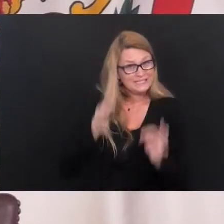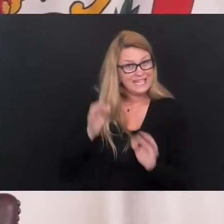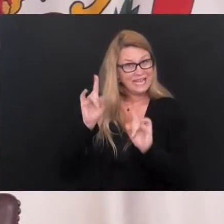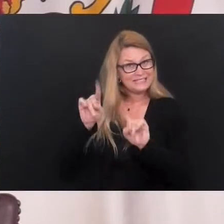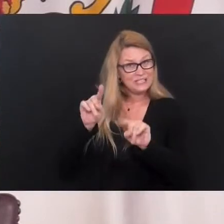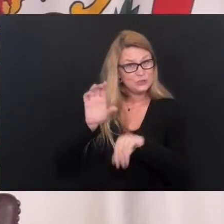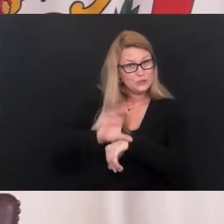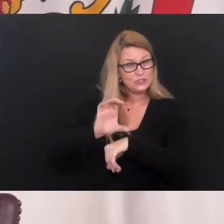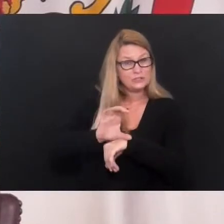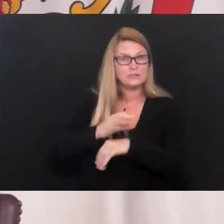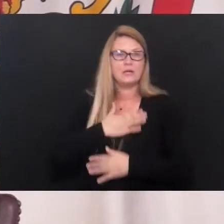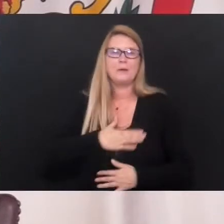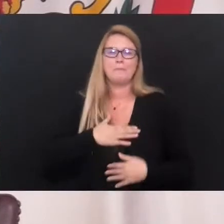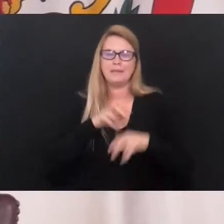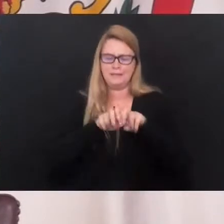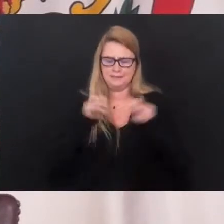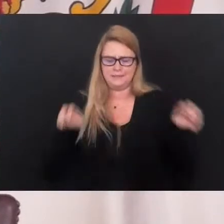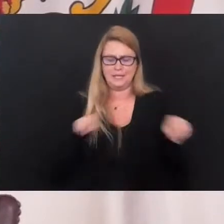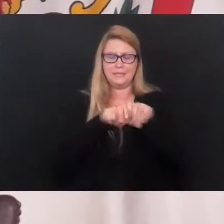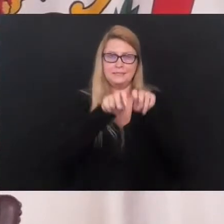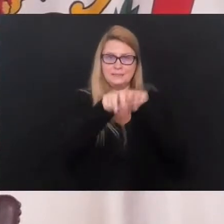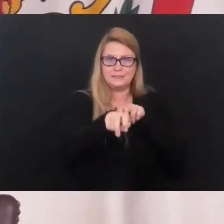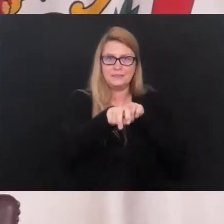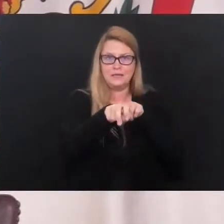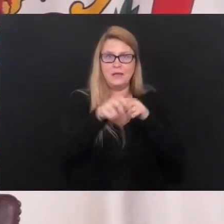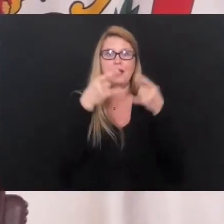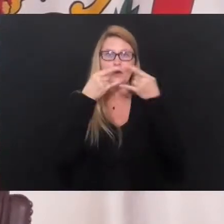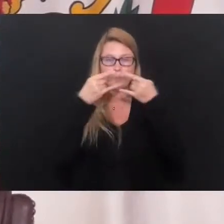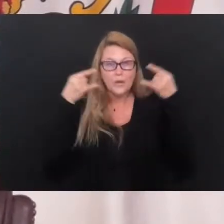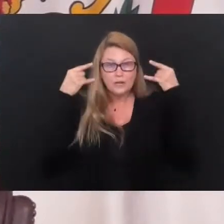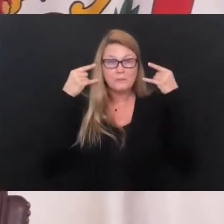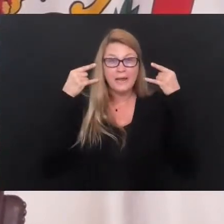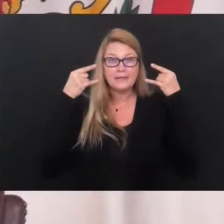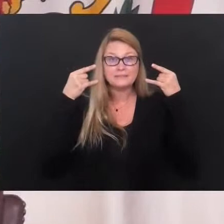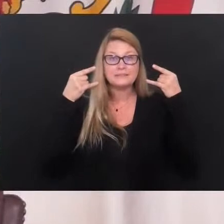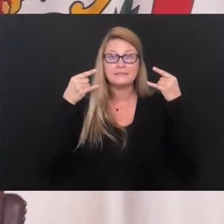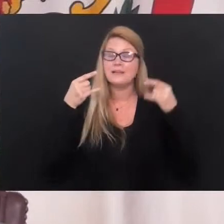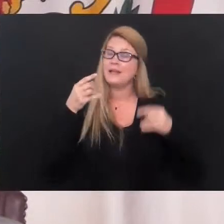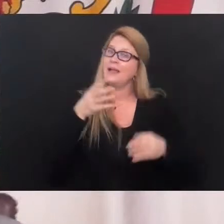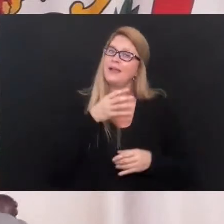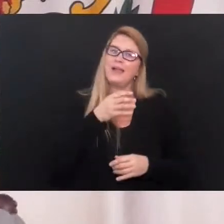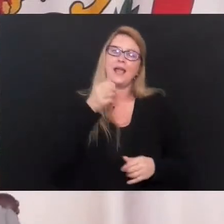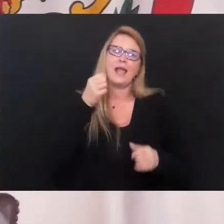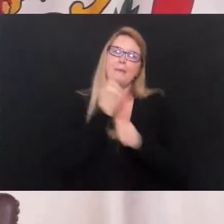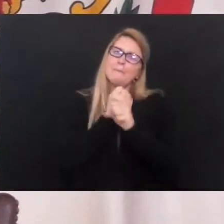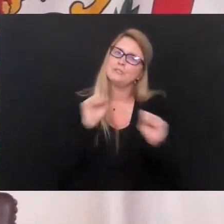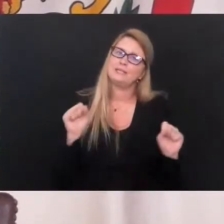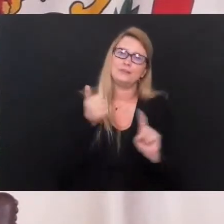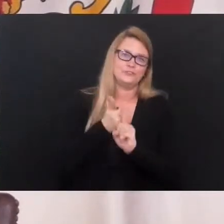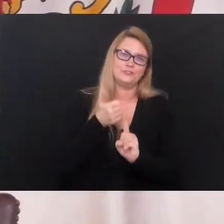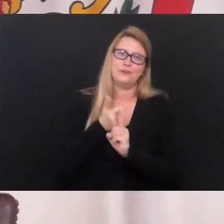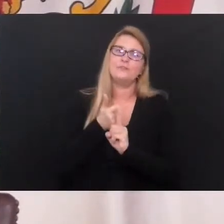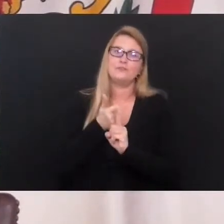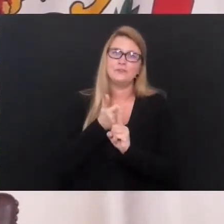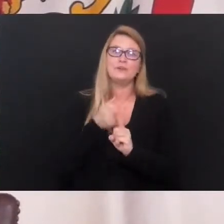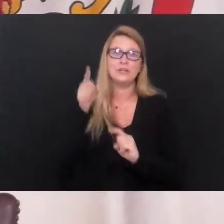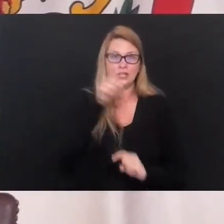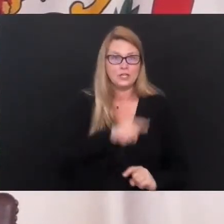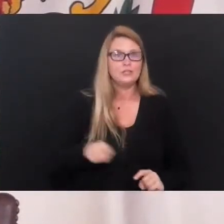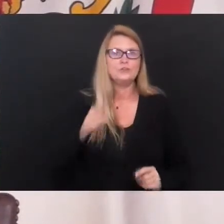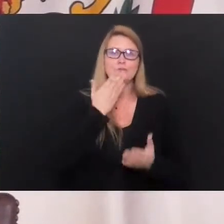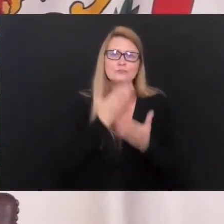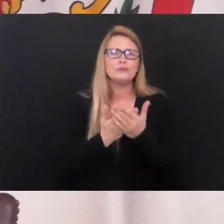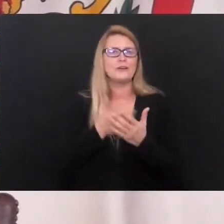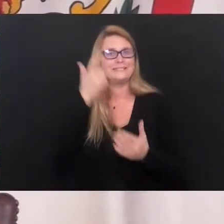to church, please keep that pew in between you and wear your mask, and absolutely just protect yourself. Use really good